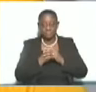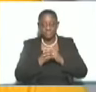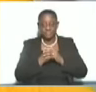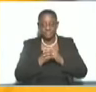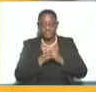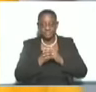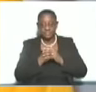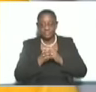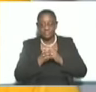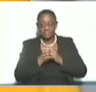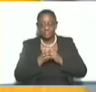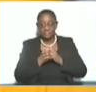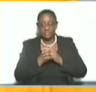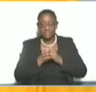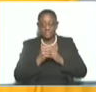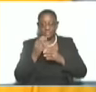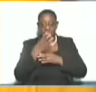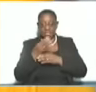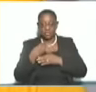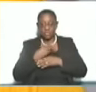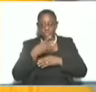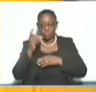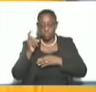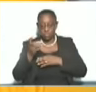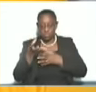fan of sport,